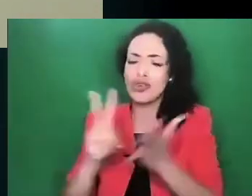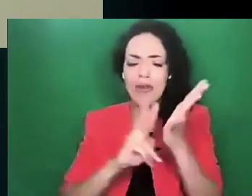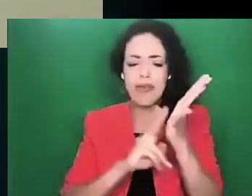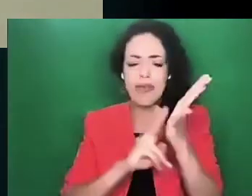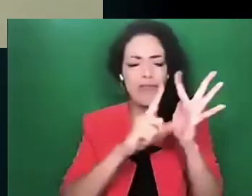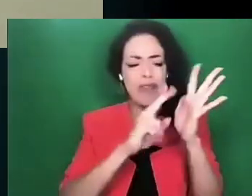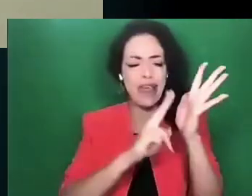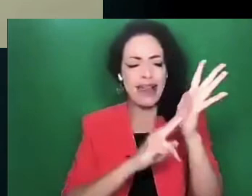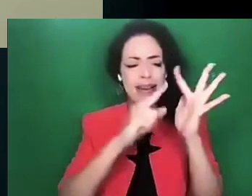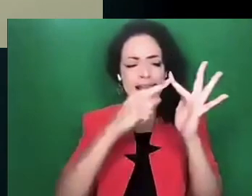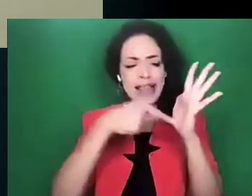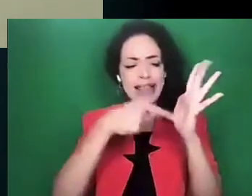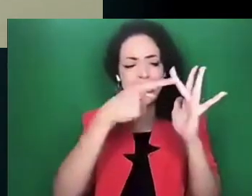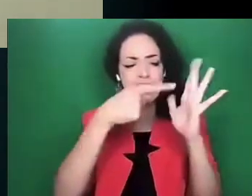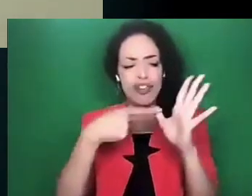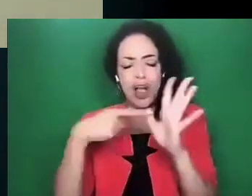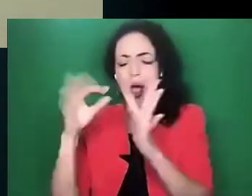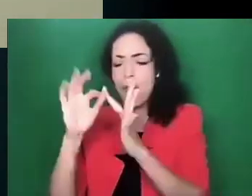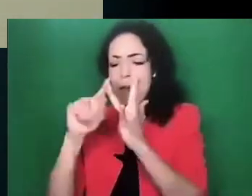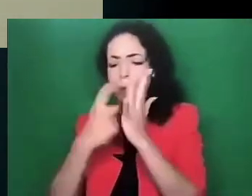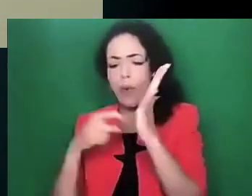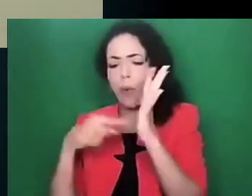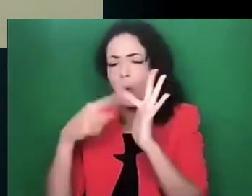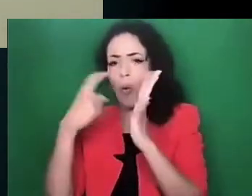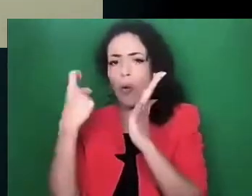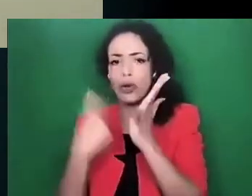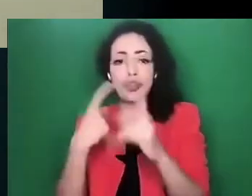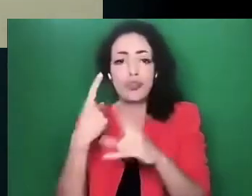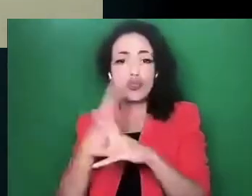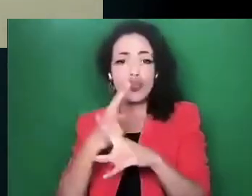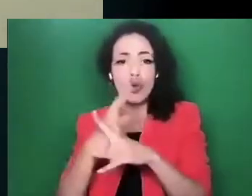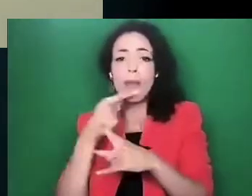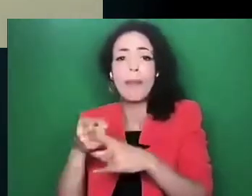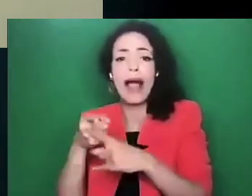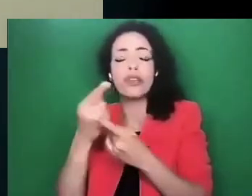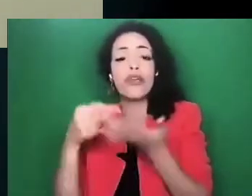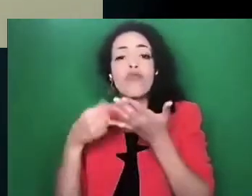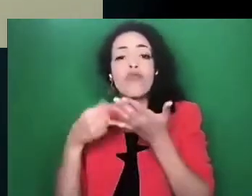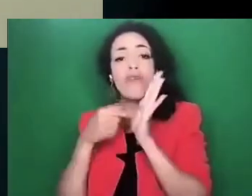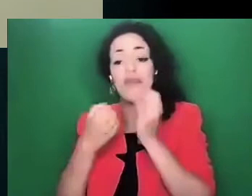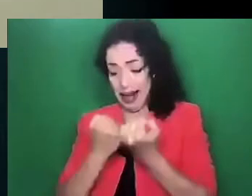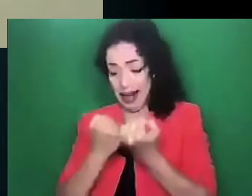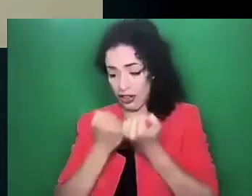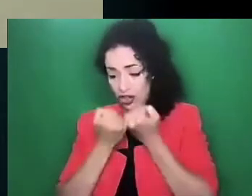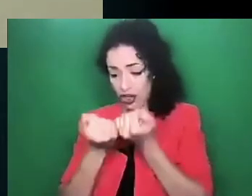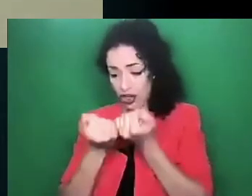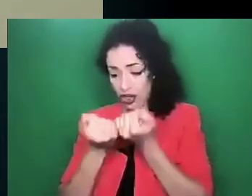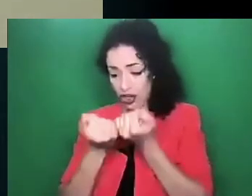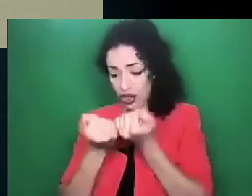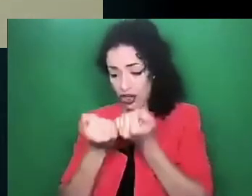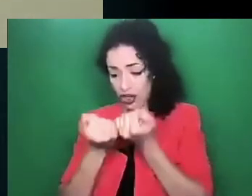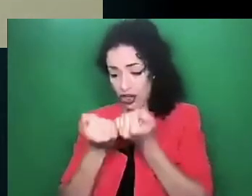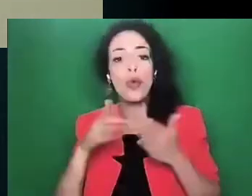fascinating exhibition, Reflections at the British Museum, which features Hera Büyüktaşcıyan's work in